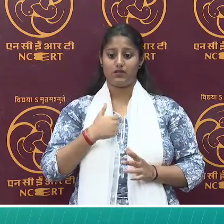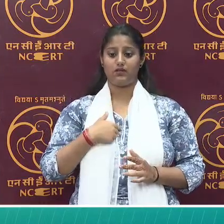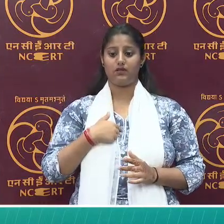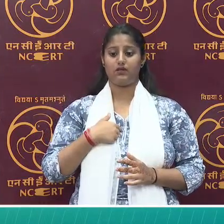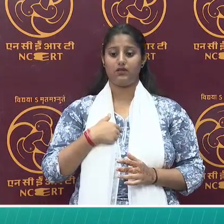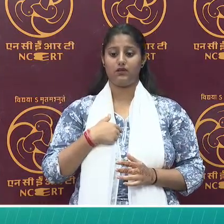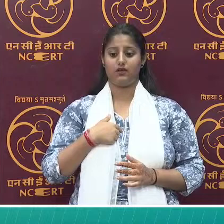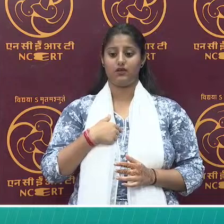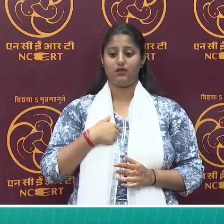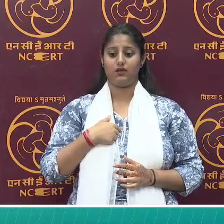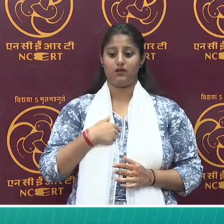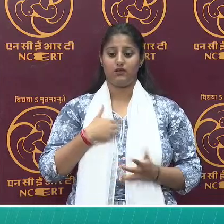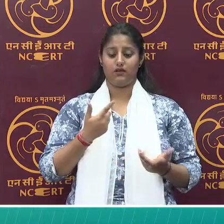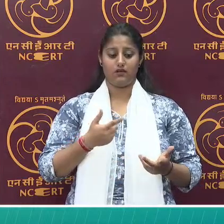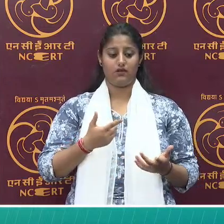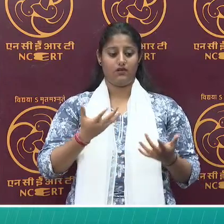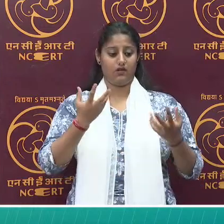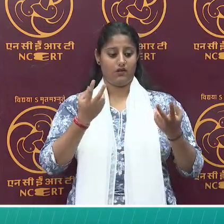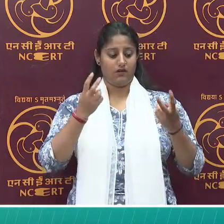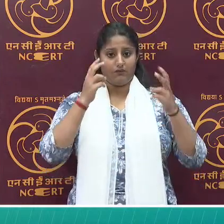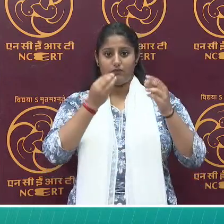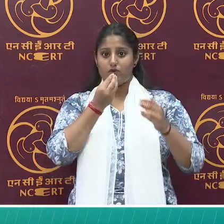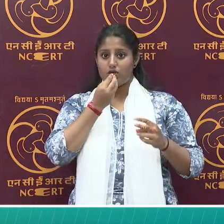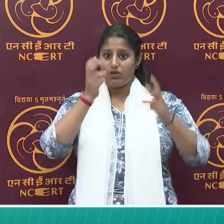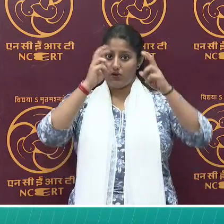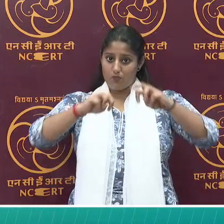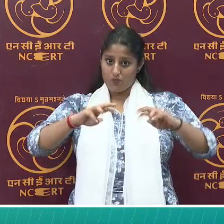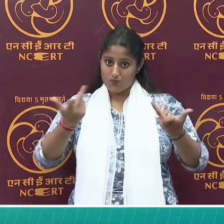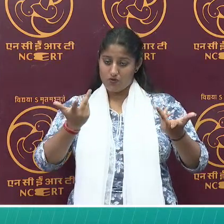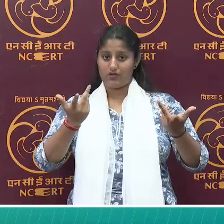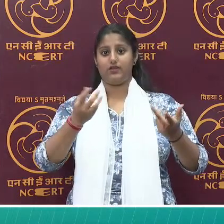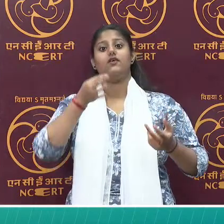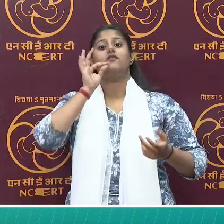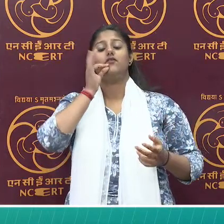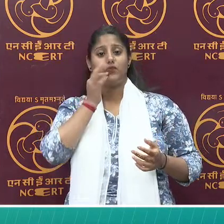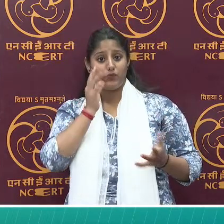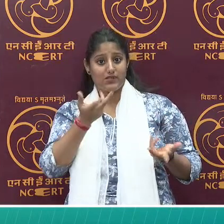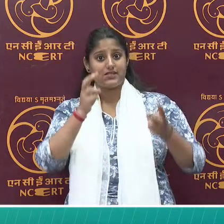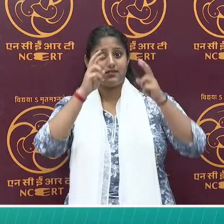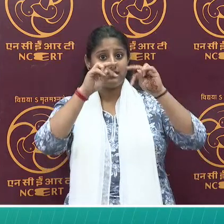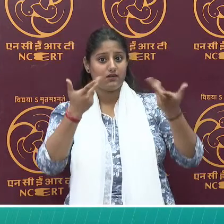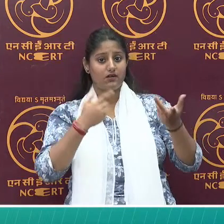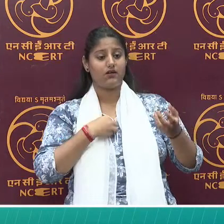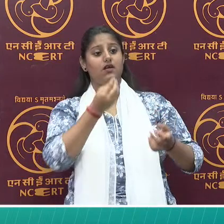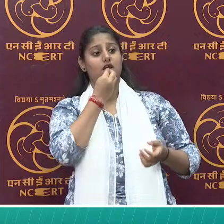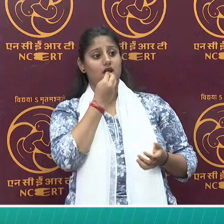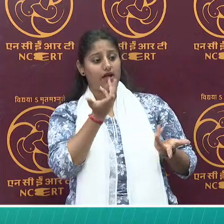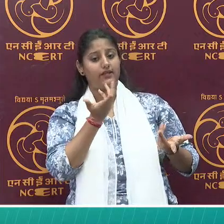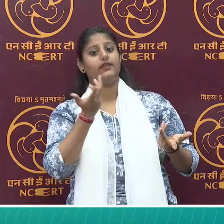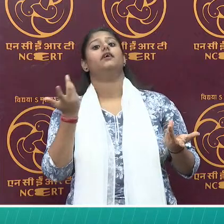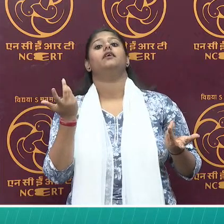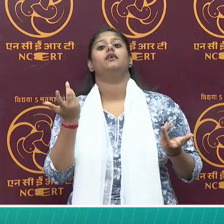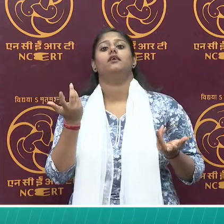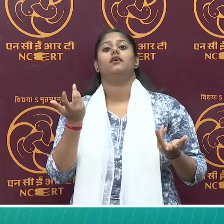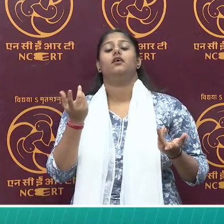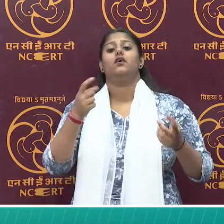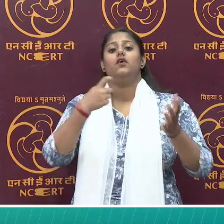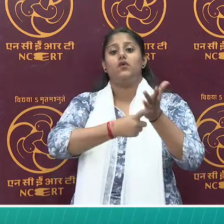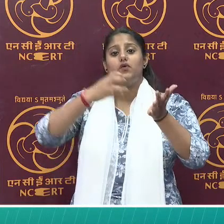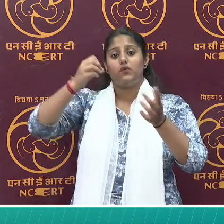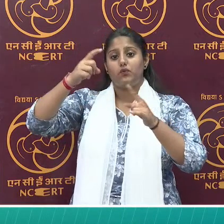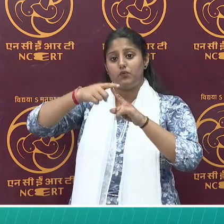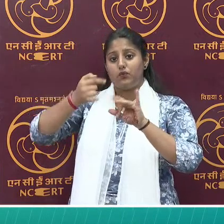around, find for the food. So fruits they were eating, roots they were eating.